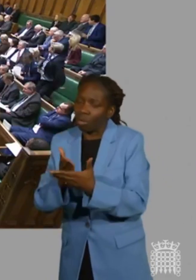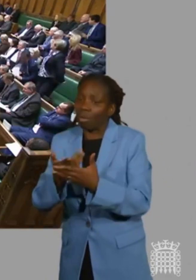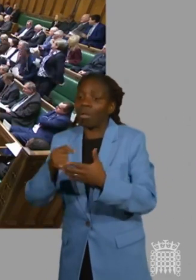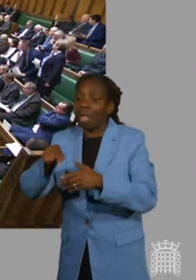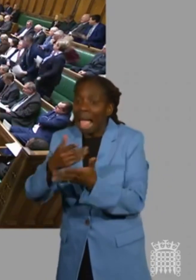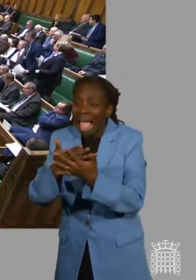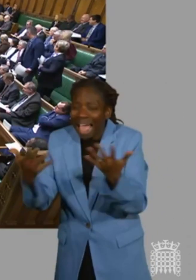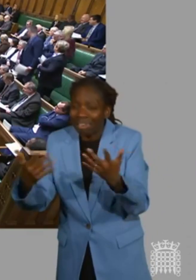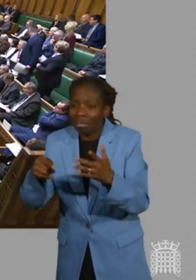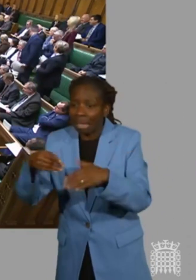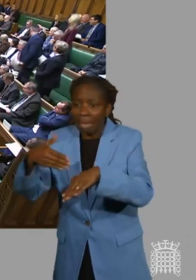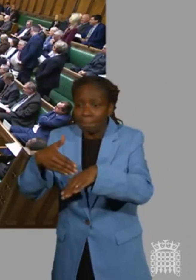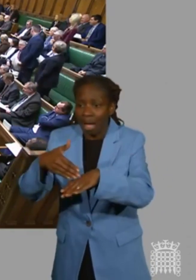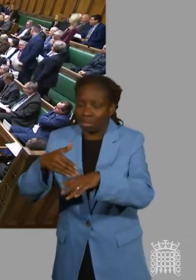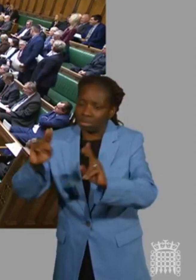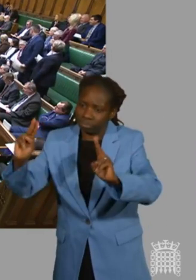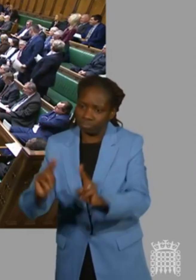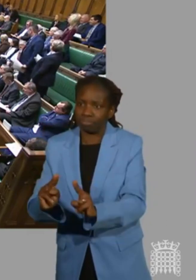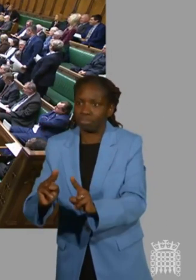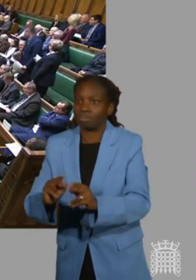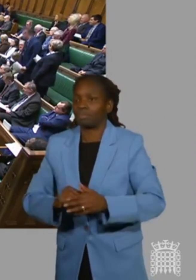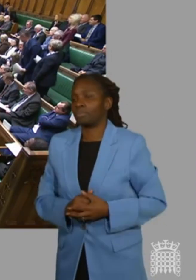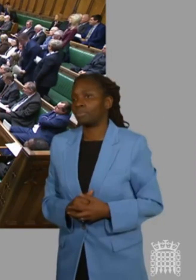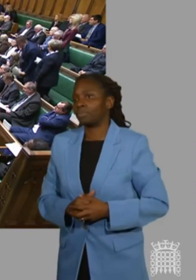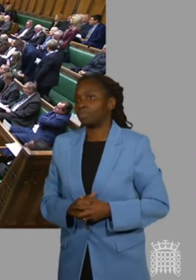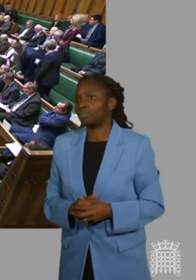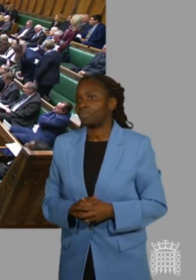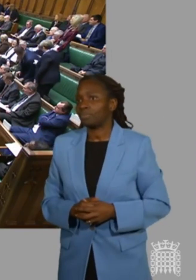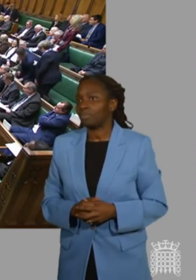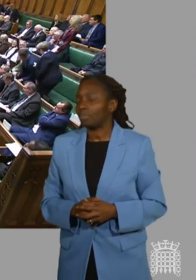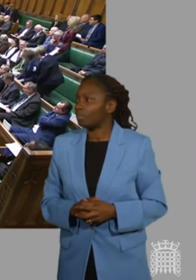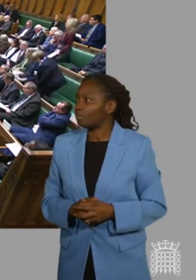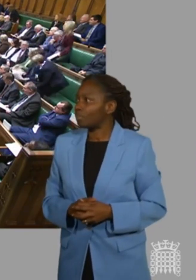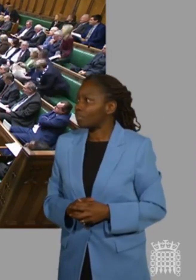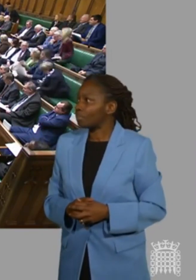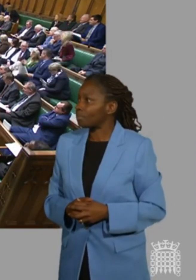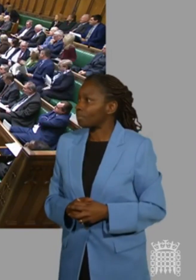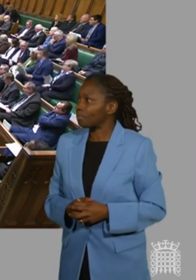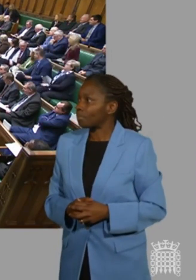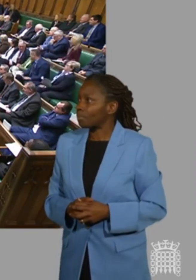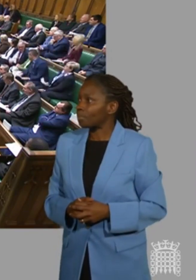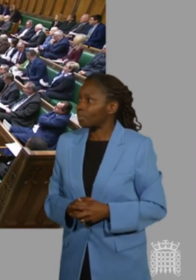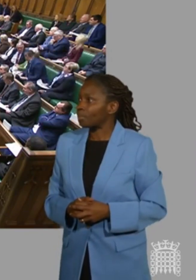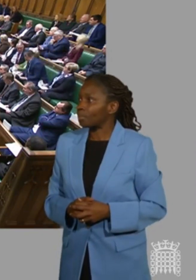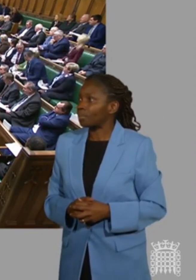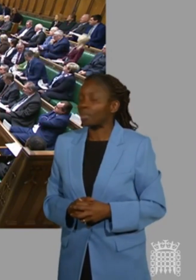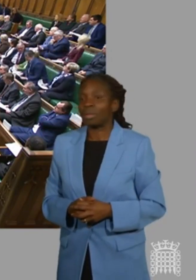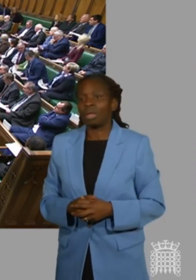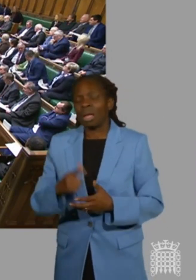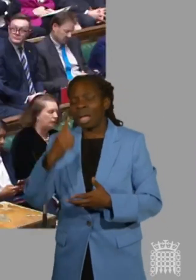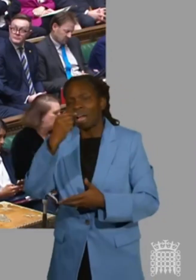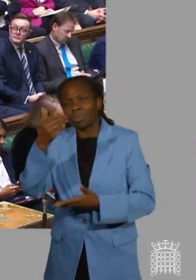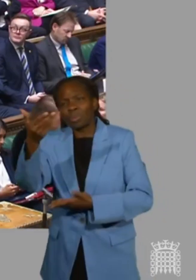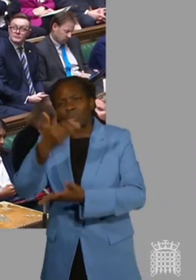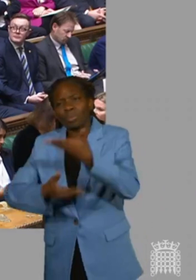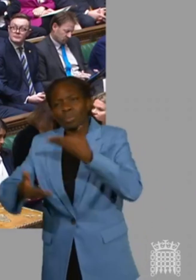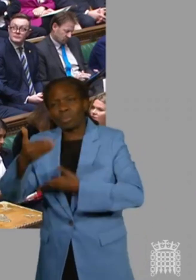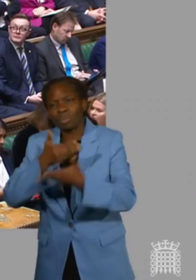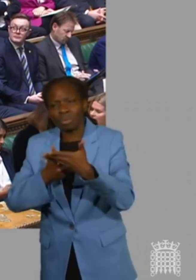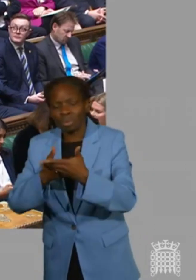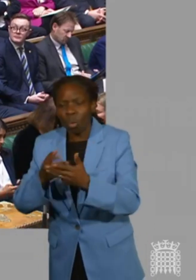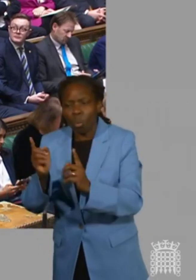Evans. Mr. Speaker, will my right honourable friend tell me what steps she's taking with Cabinet colleagues to help increase the number